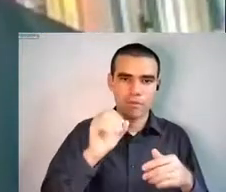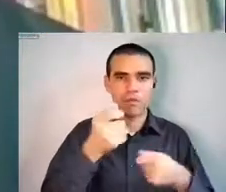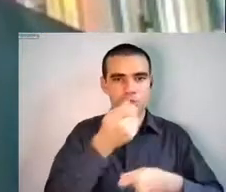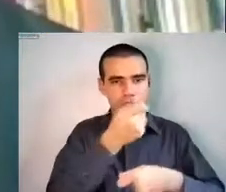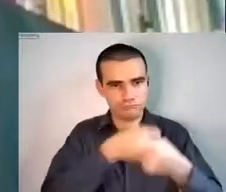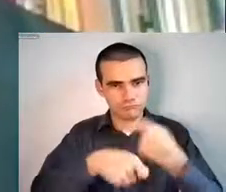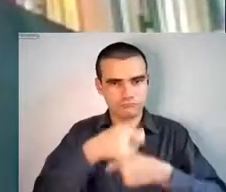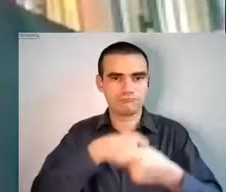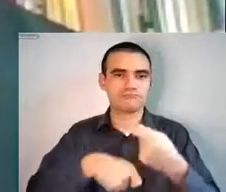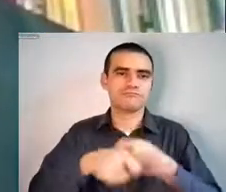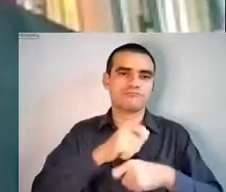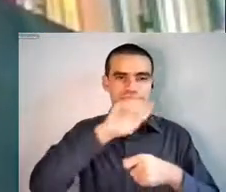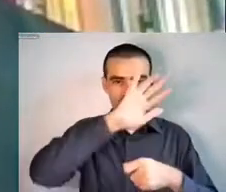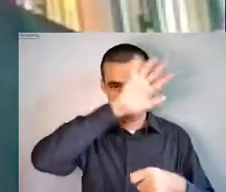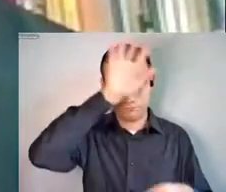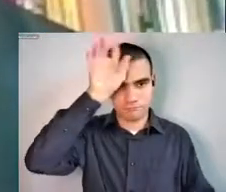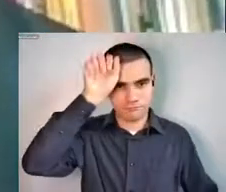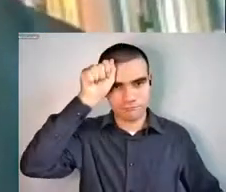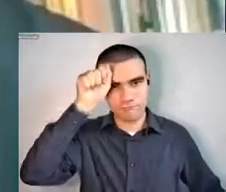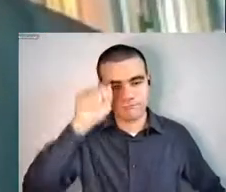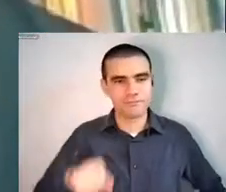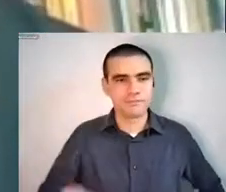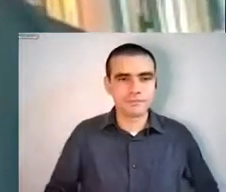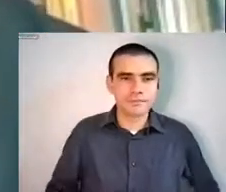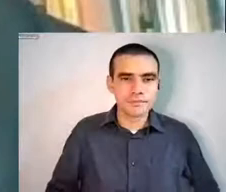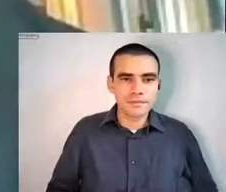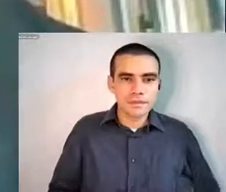the bioeconomy of the Amazon?